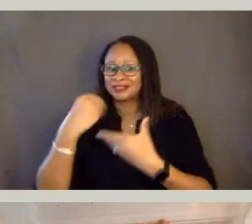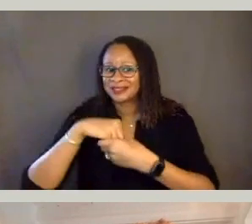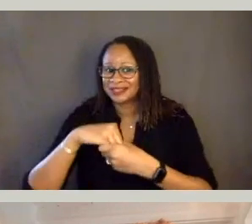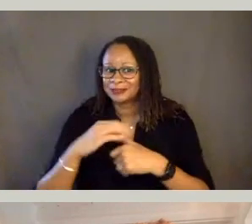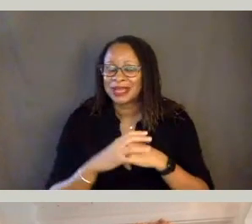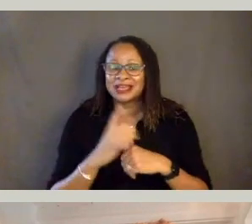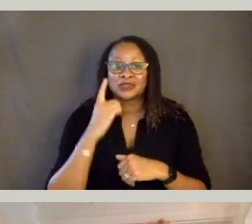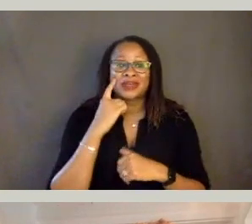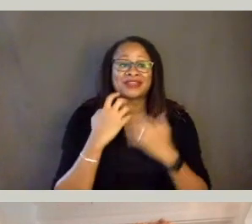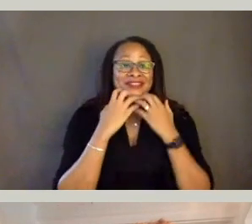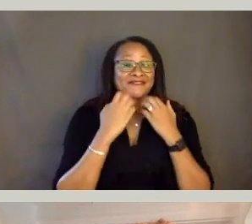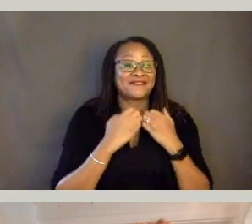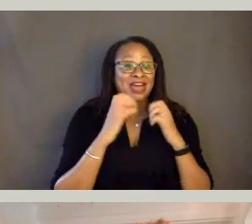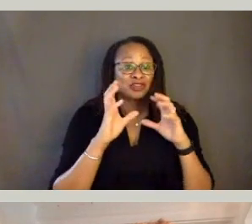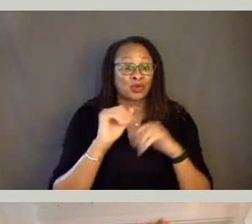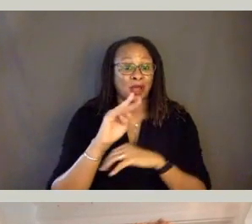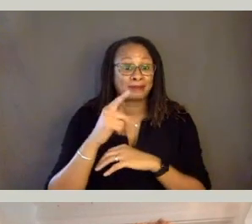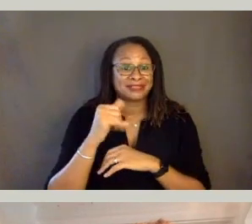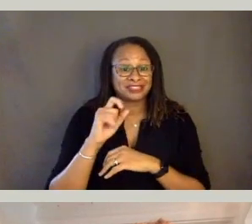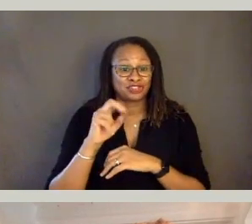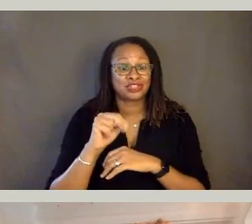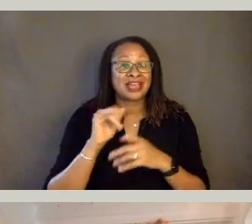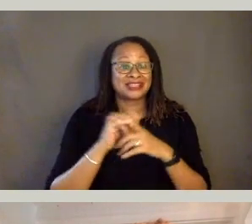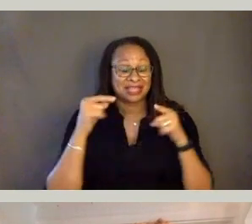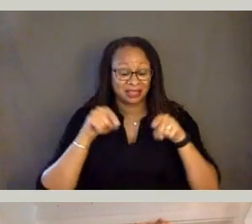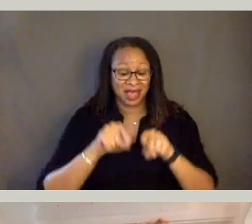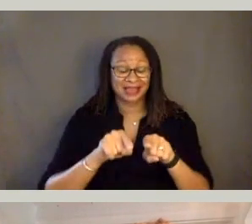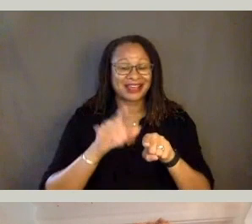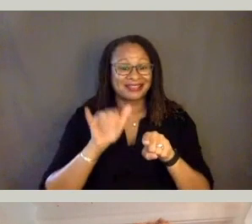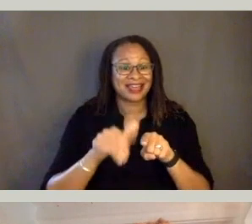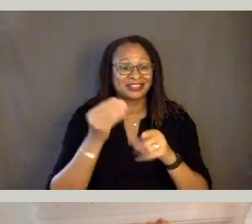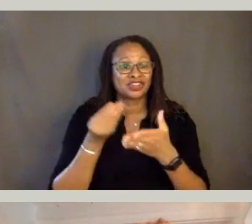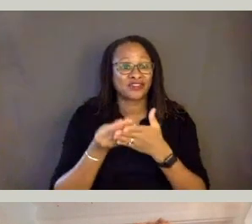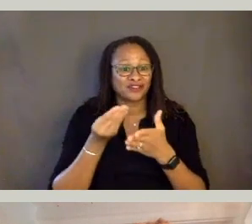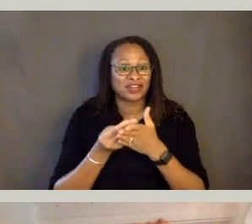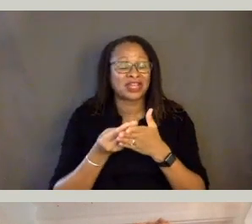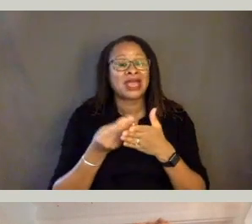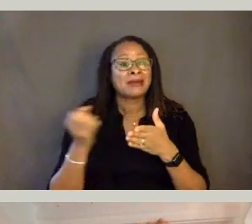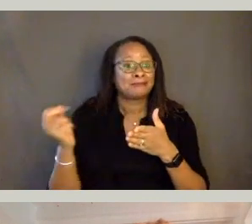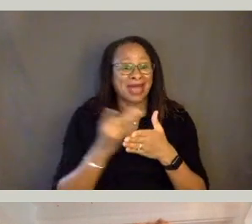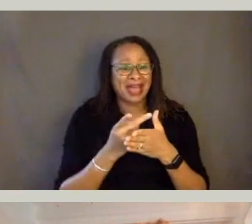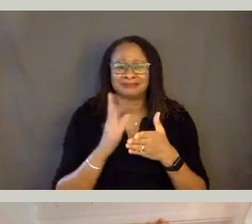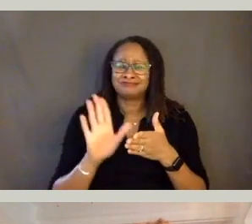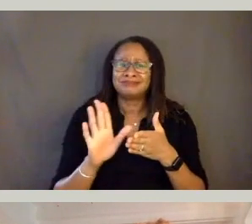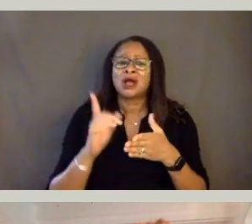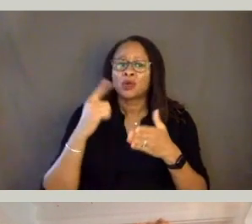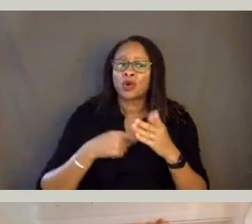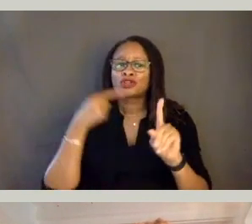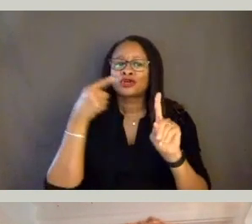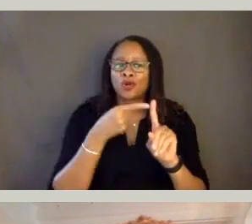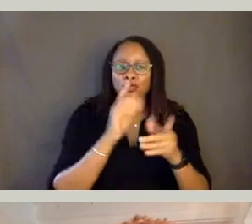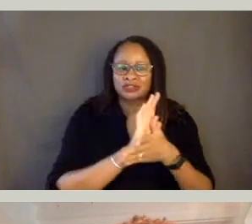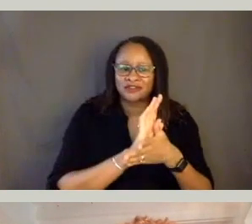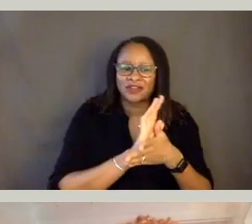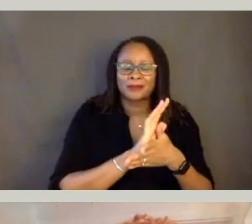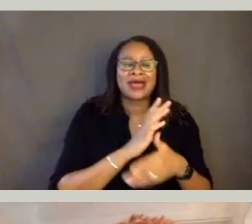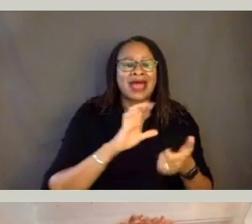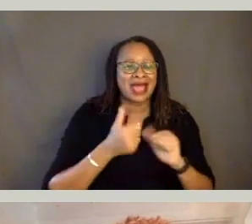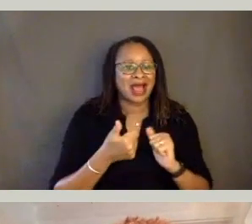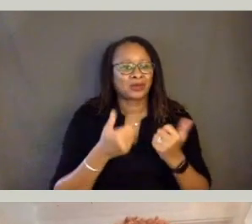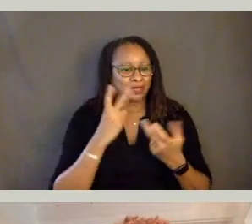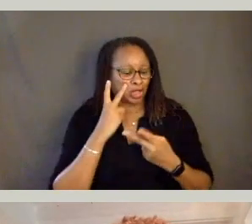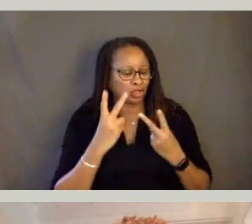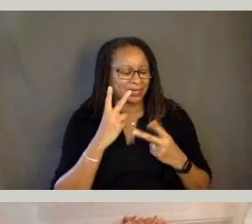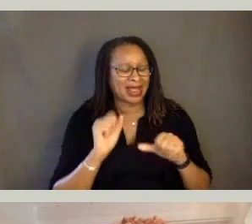value proposition is aligning that your funders, not about the money back on that, but really about what are the goals of this film and how can you